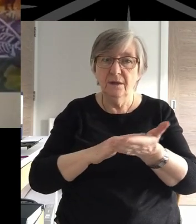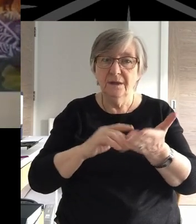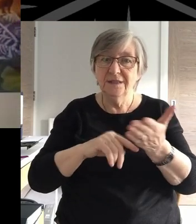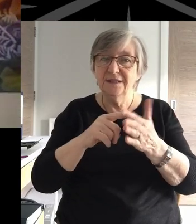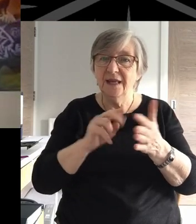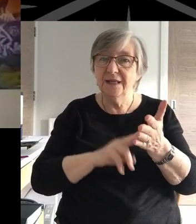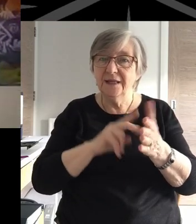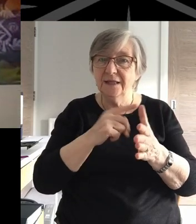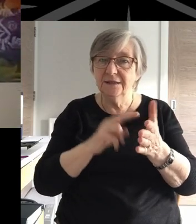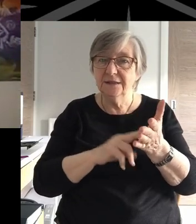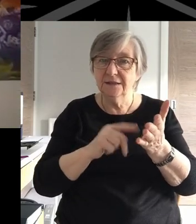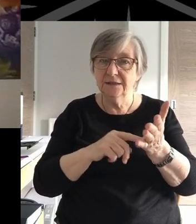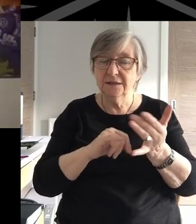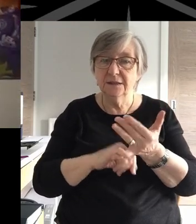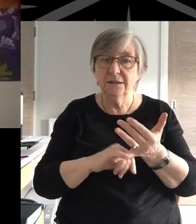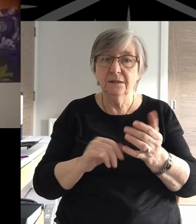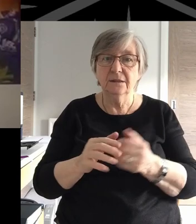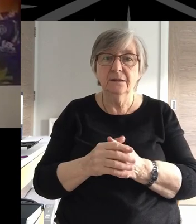the tenants,